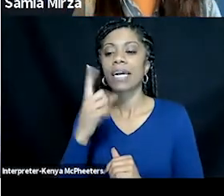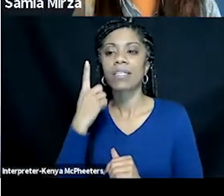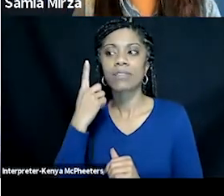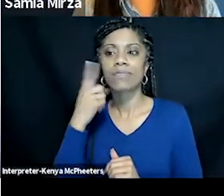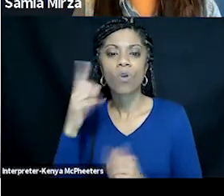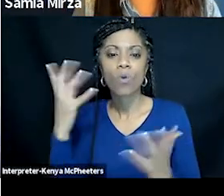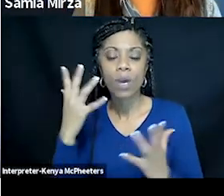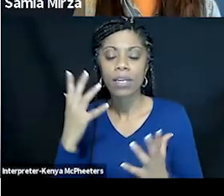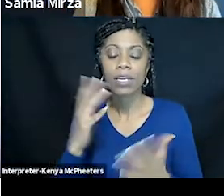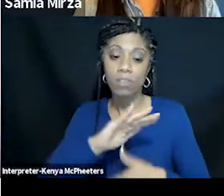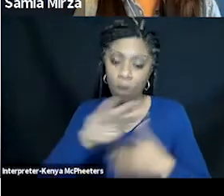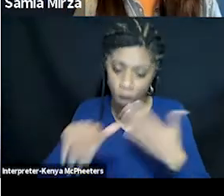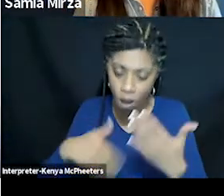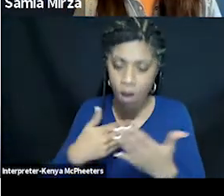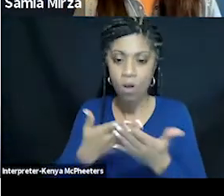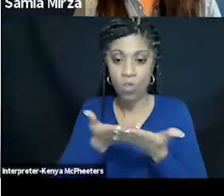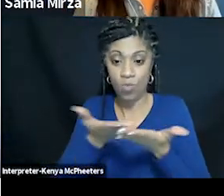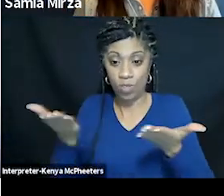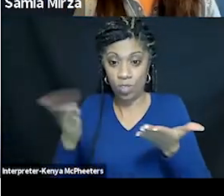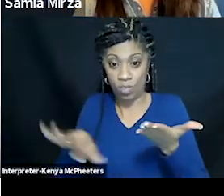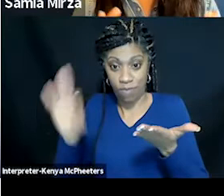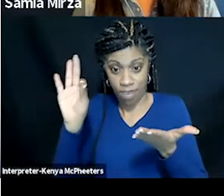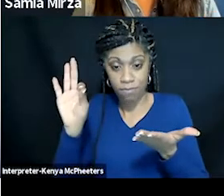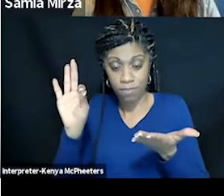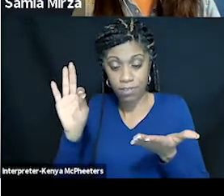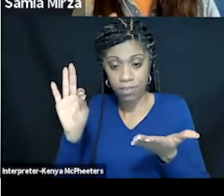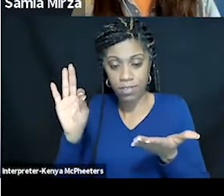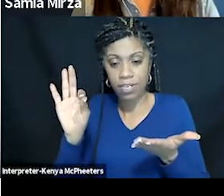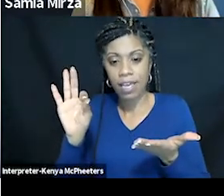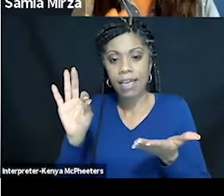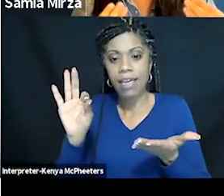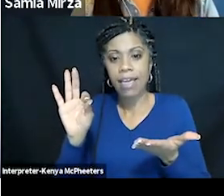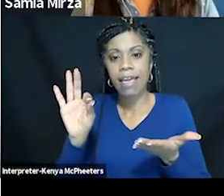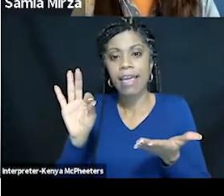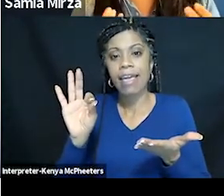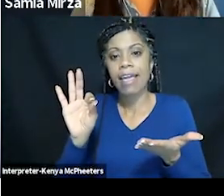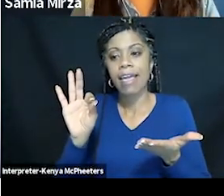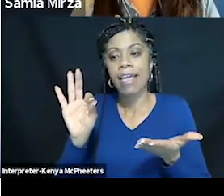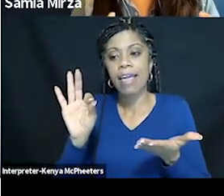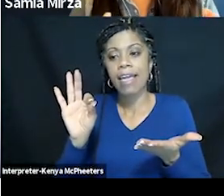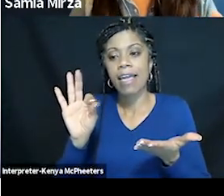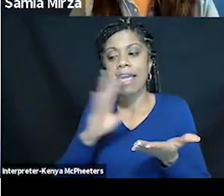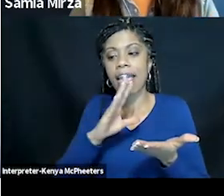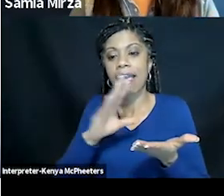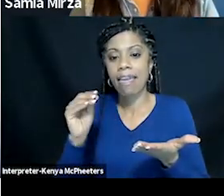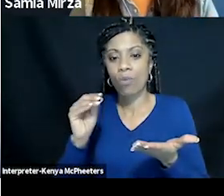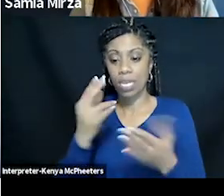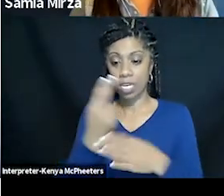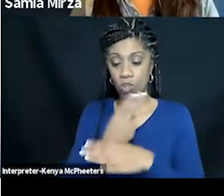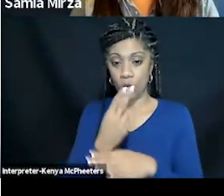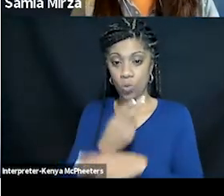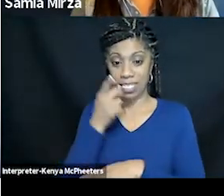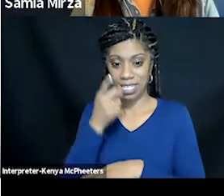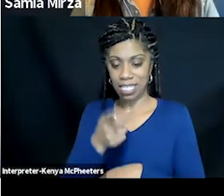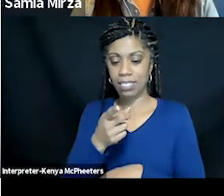of all of the resources that we found. And it's a way of looking at this topic specifically from the lens of race,